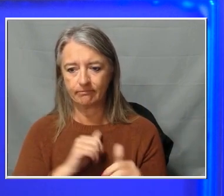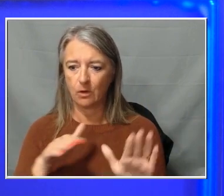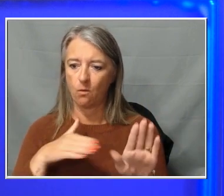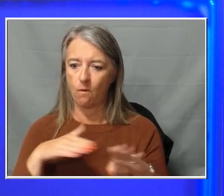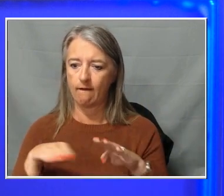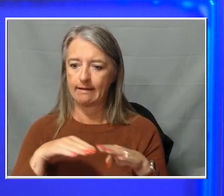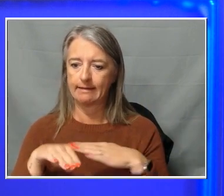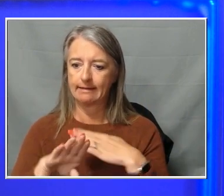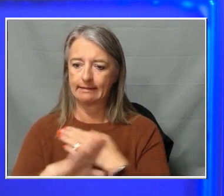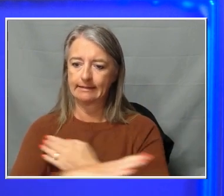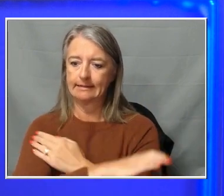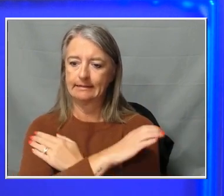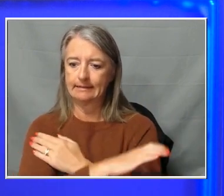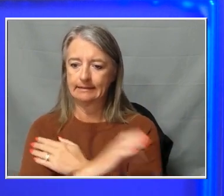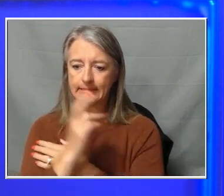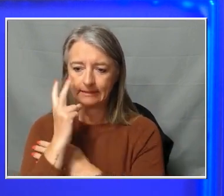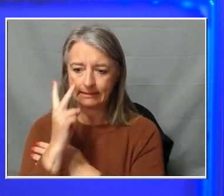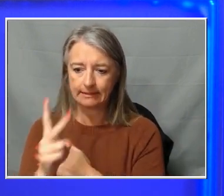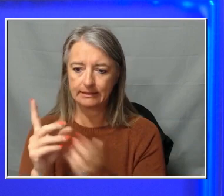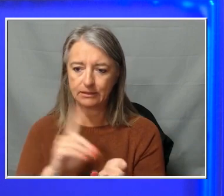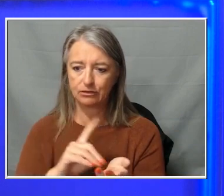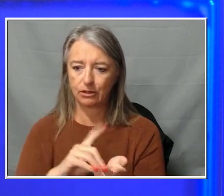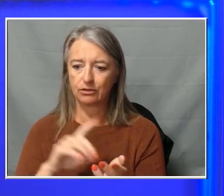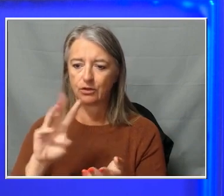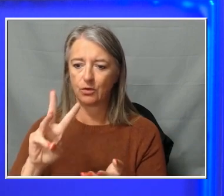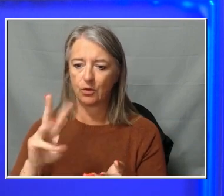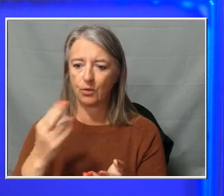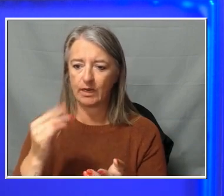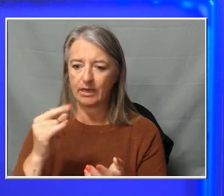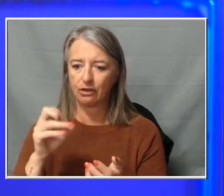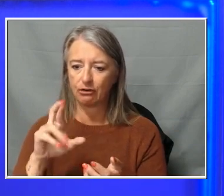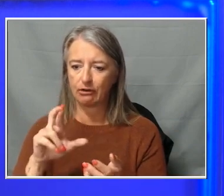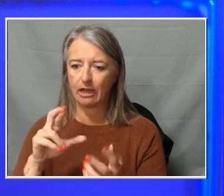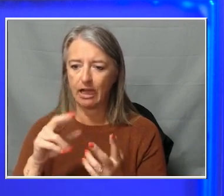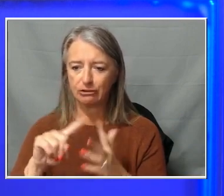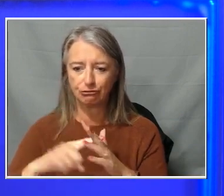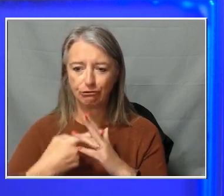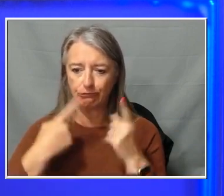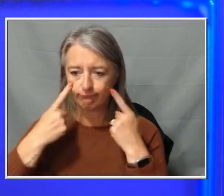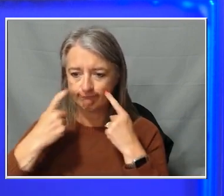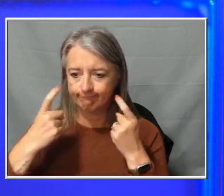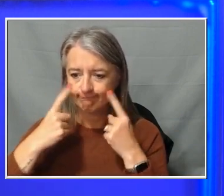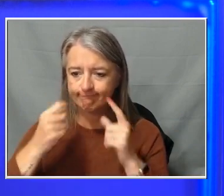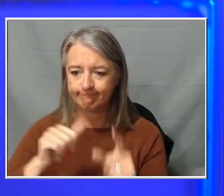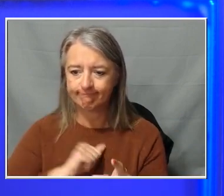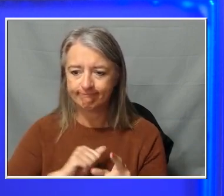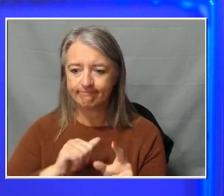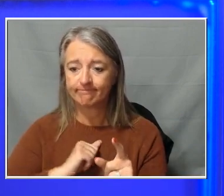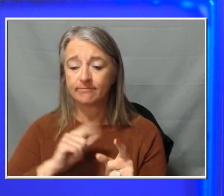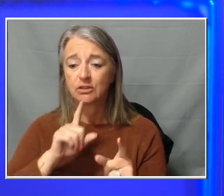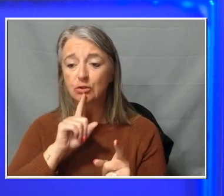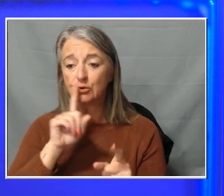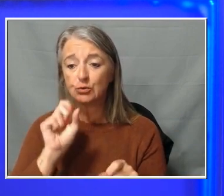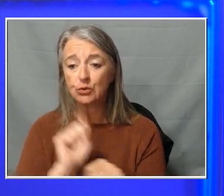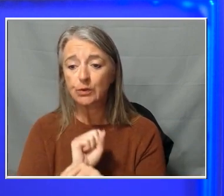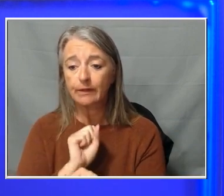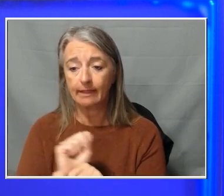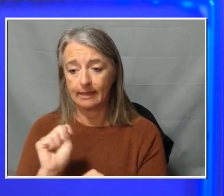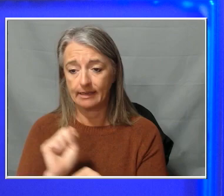clinic and seeing Dr. Whitaker standing there, I just immediately broke down in tears. Because truly, I